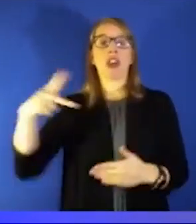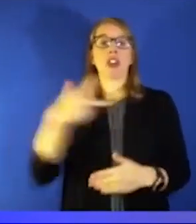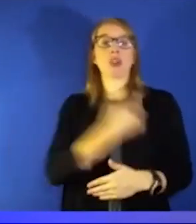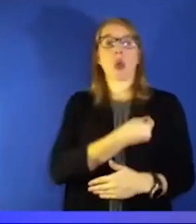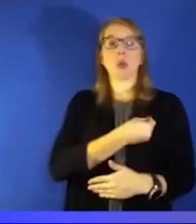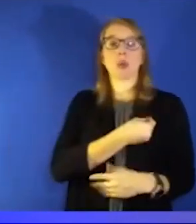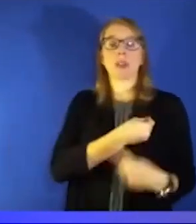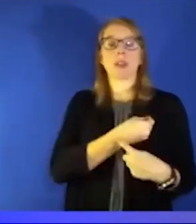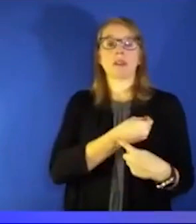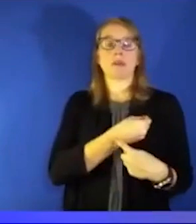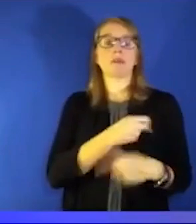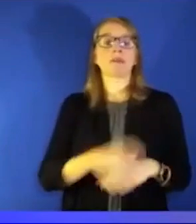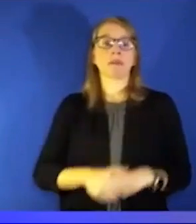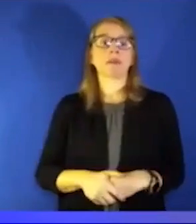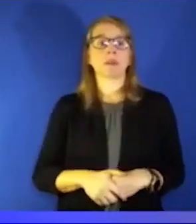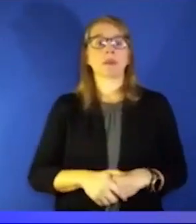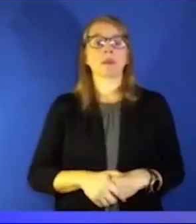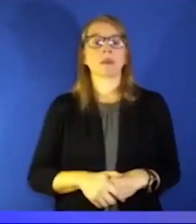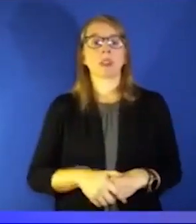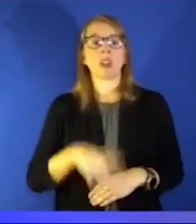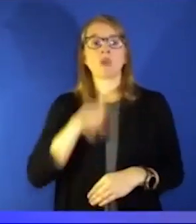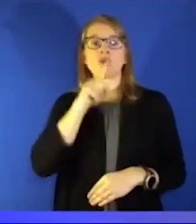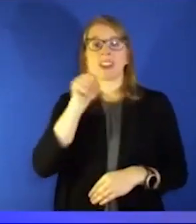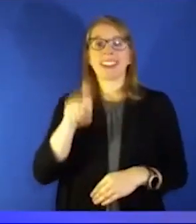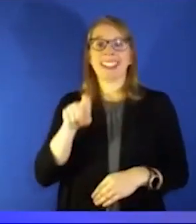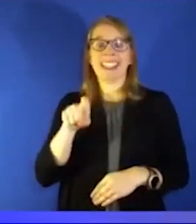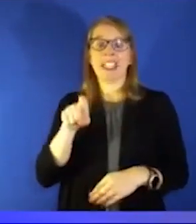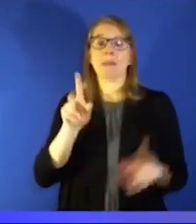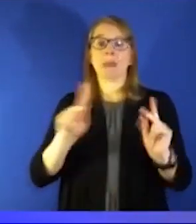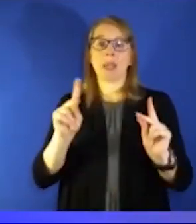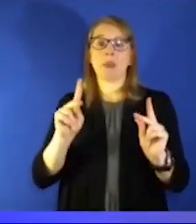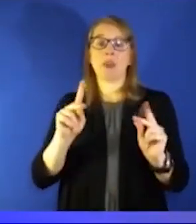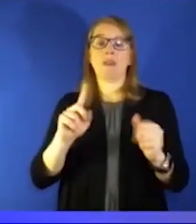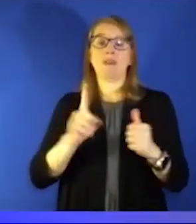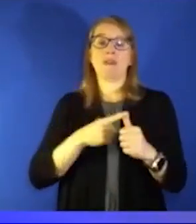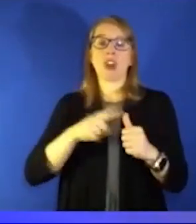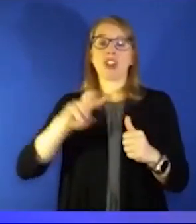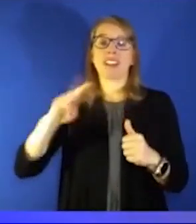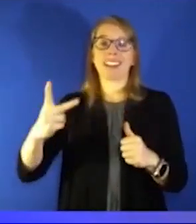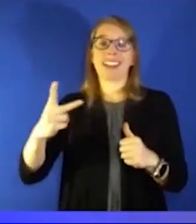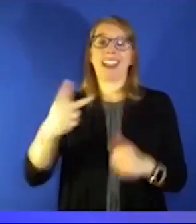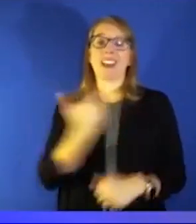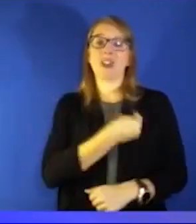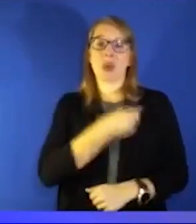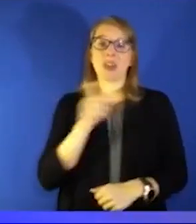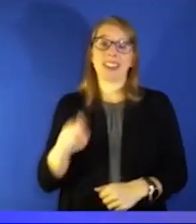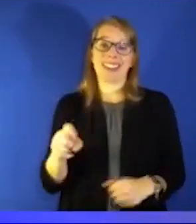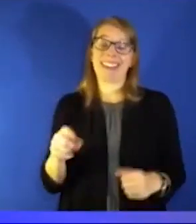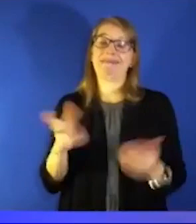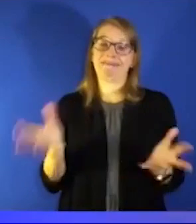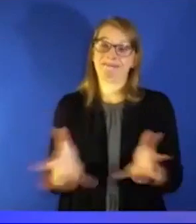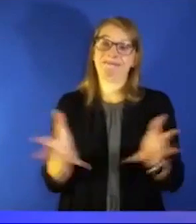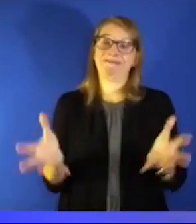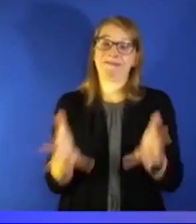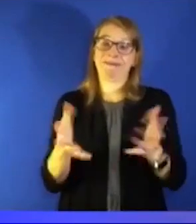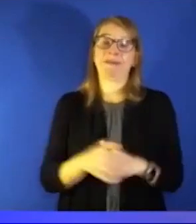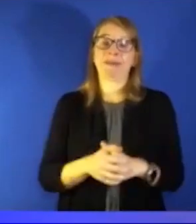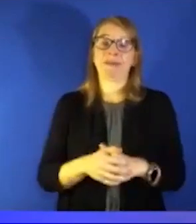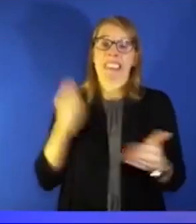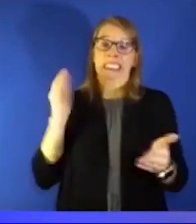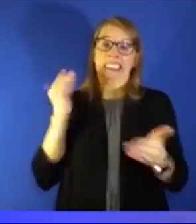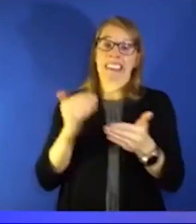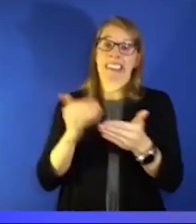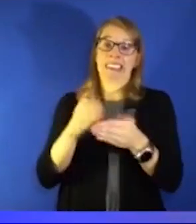vaccines, we really need people to get dose 1 and dose 2 more is really how we're going to get to the end of this pandemic.